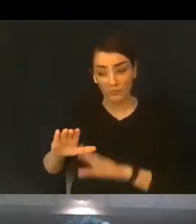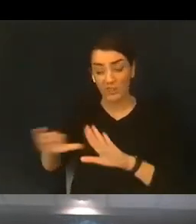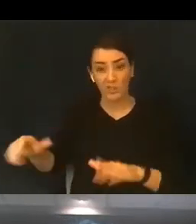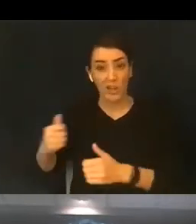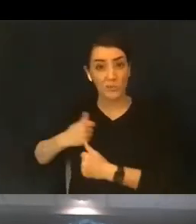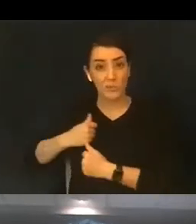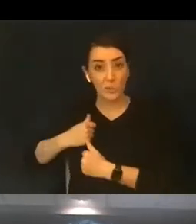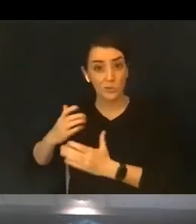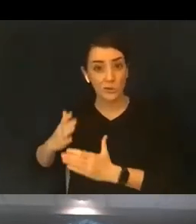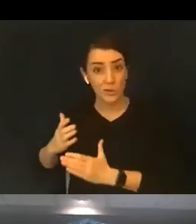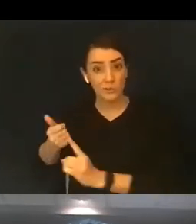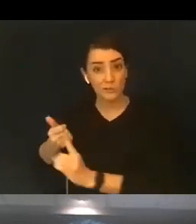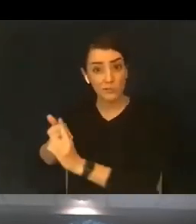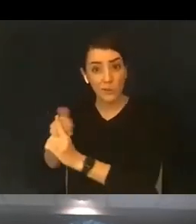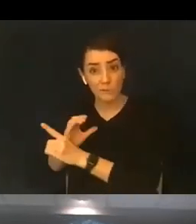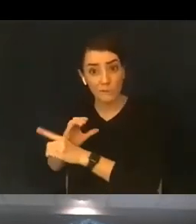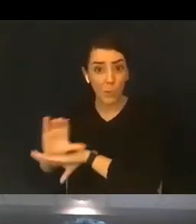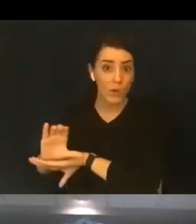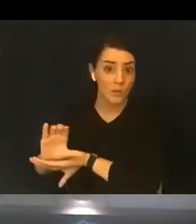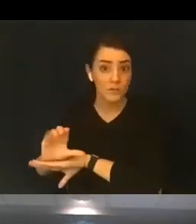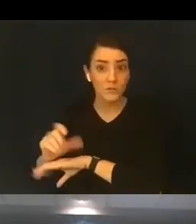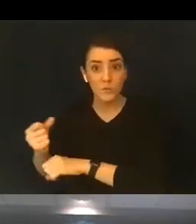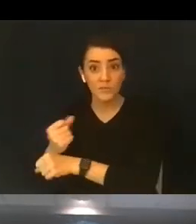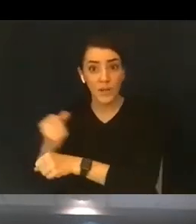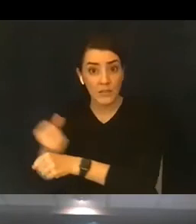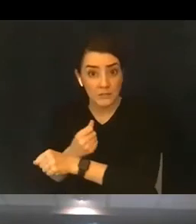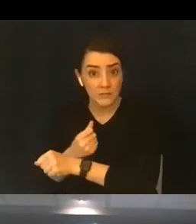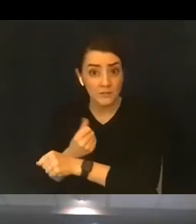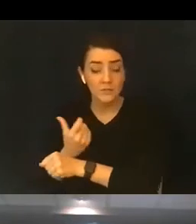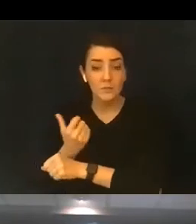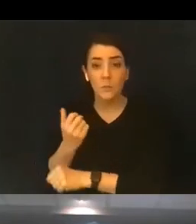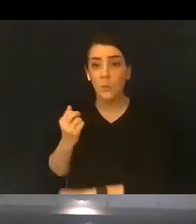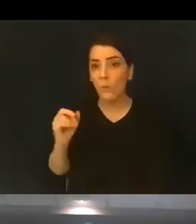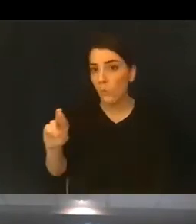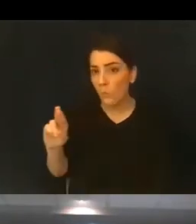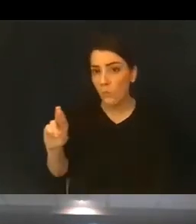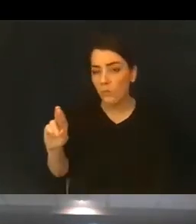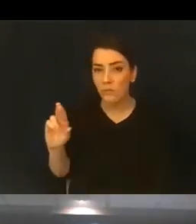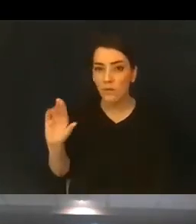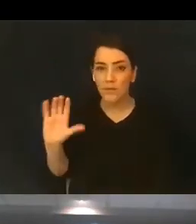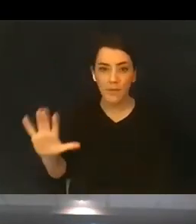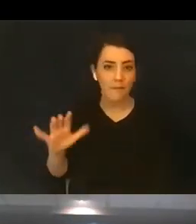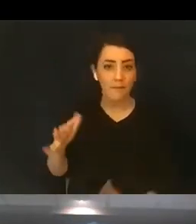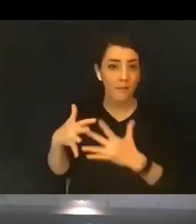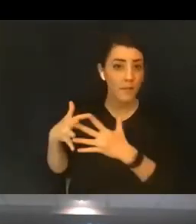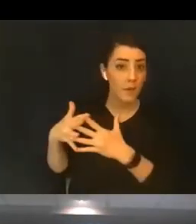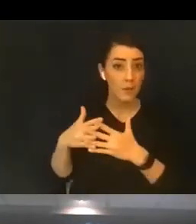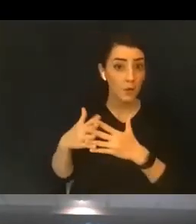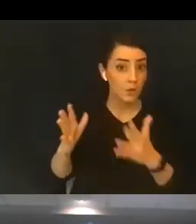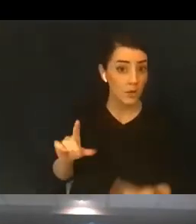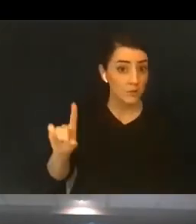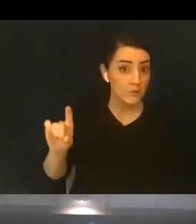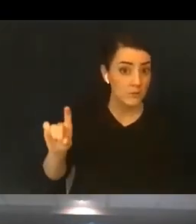forced or lured into committing acts